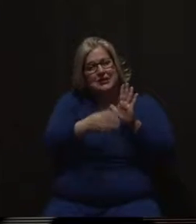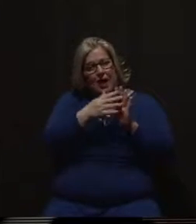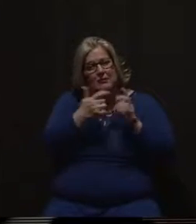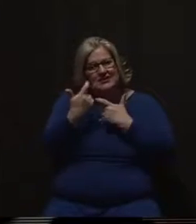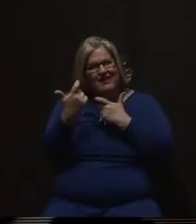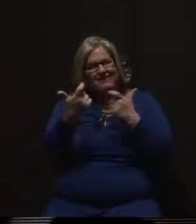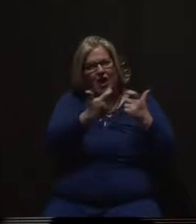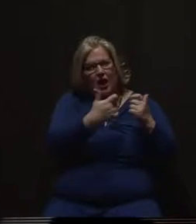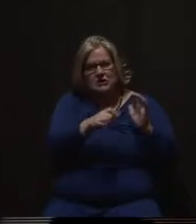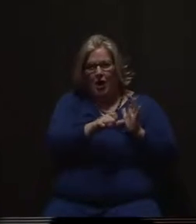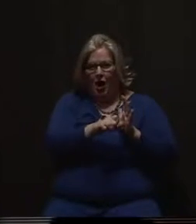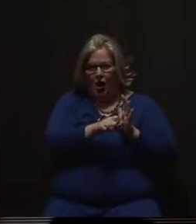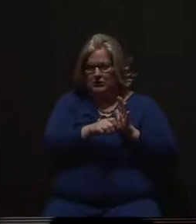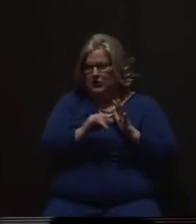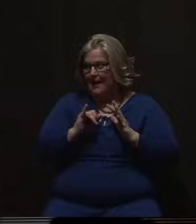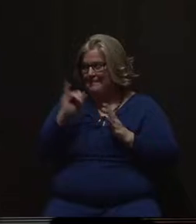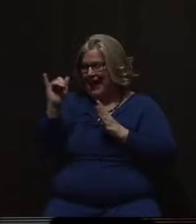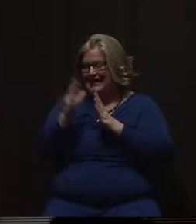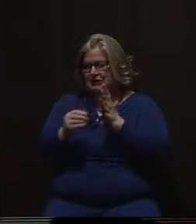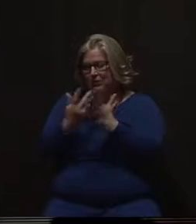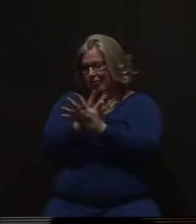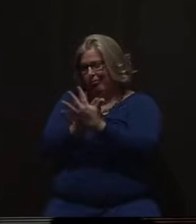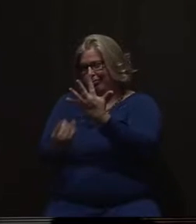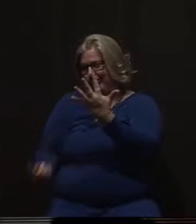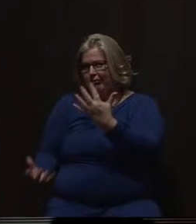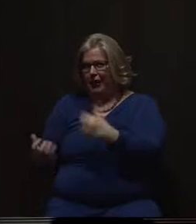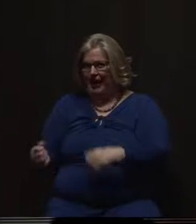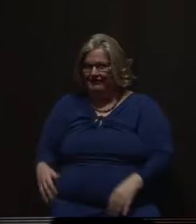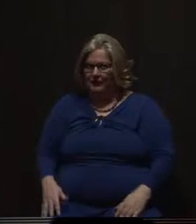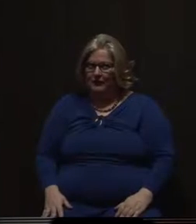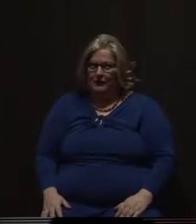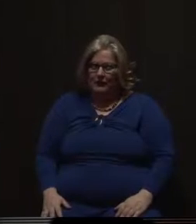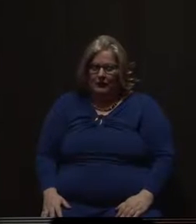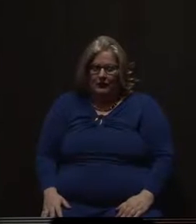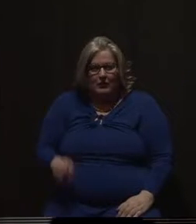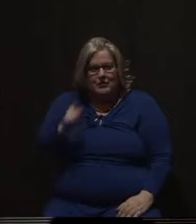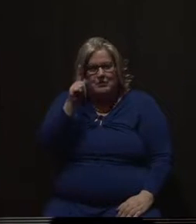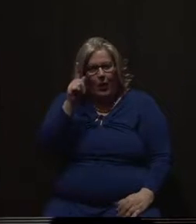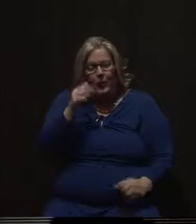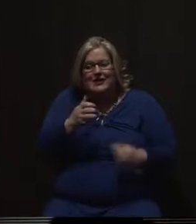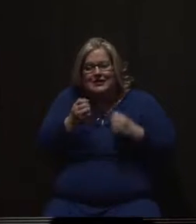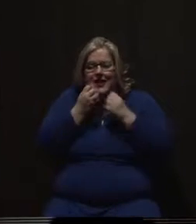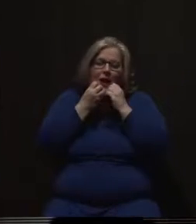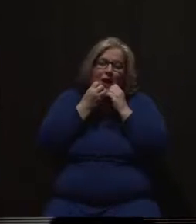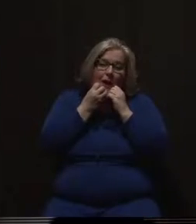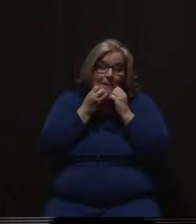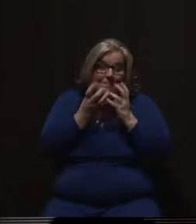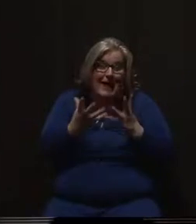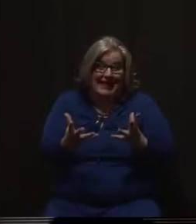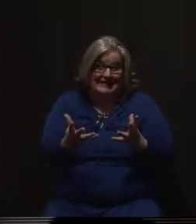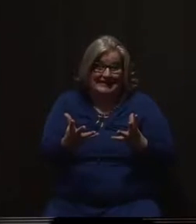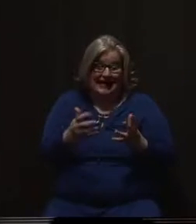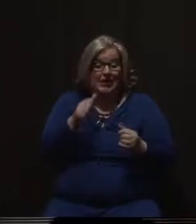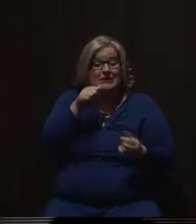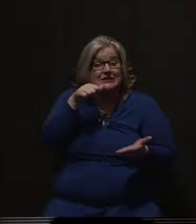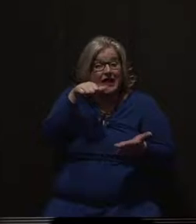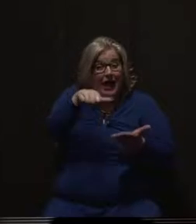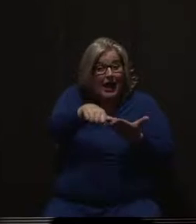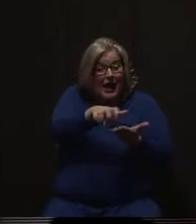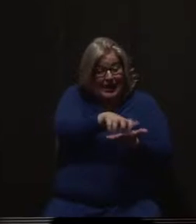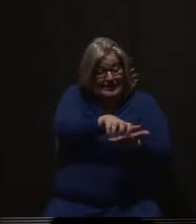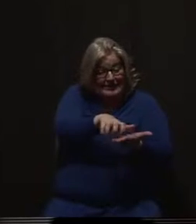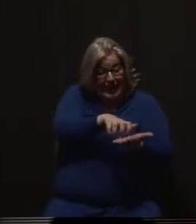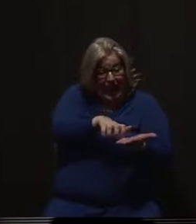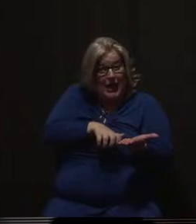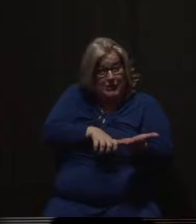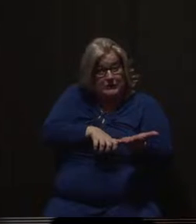difficult. So it was amazing that a letter, that a text,